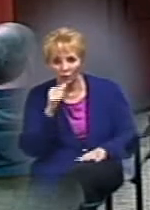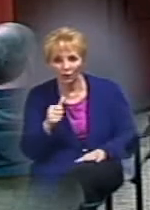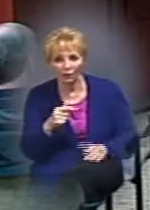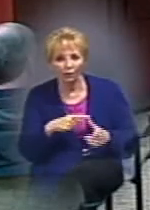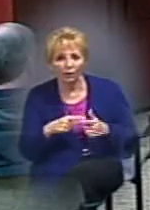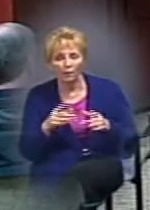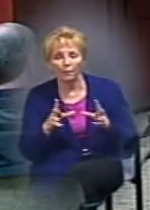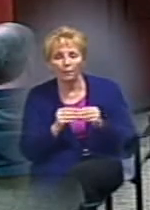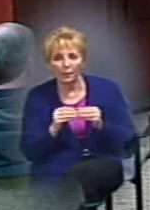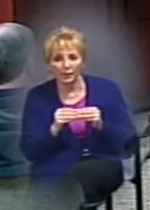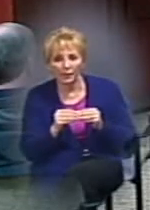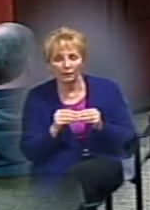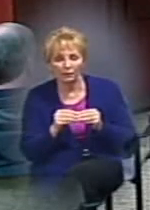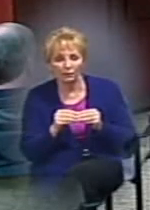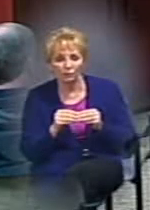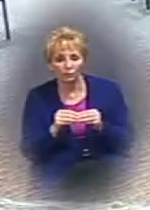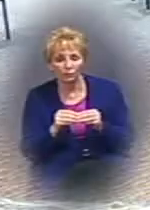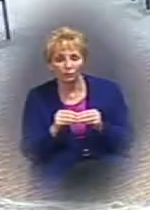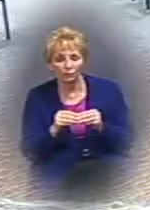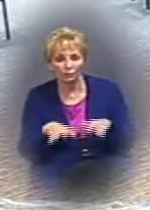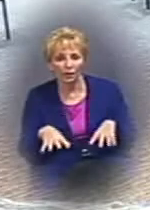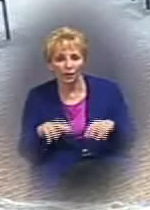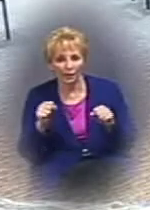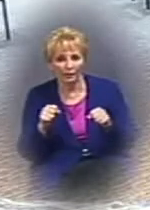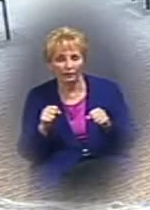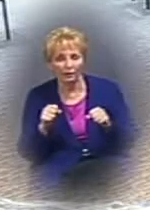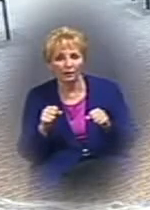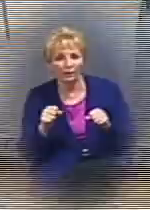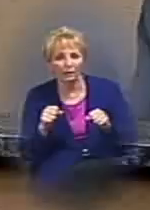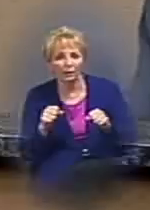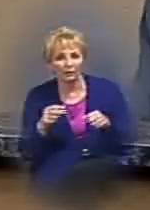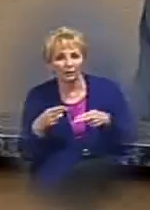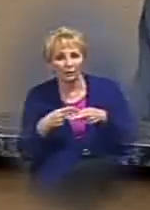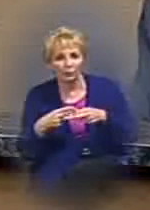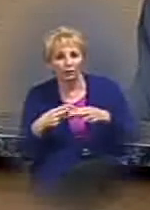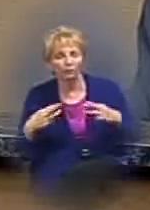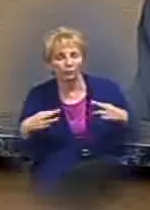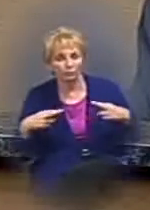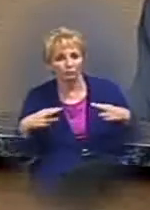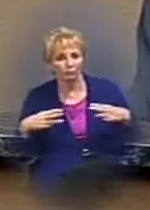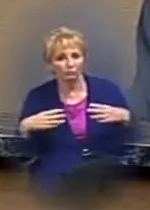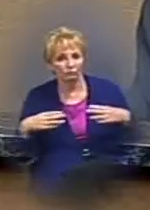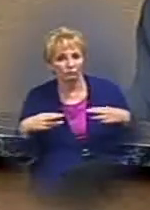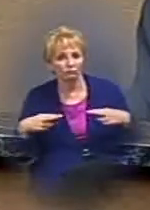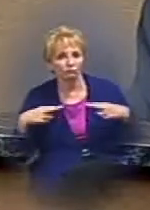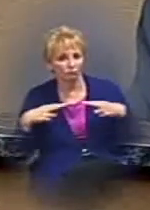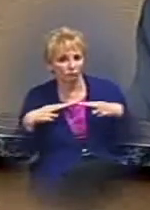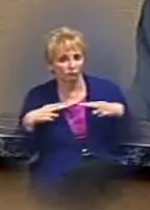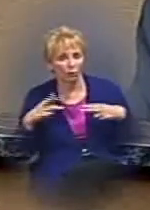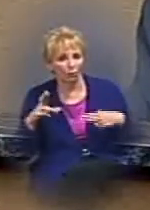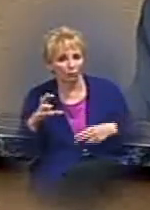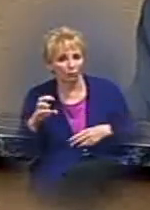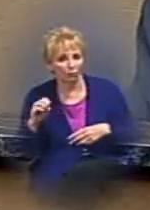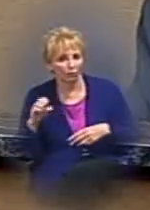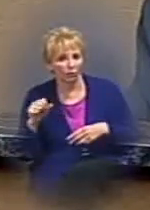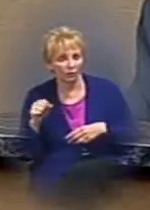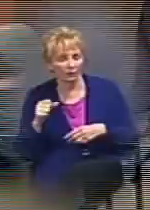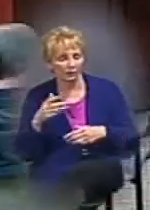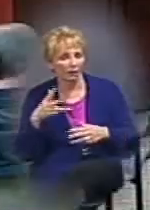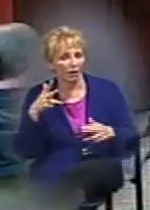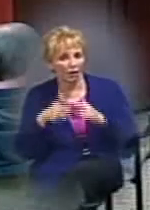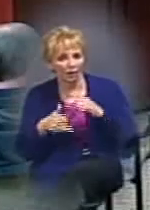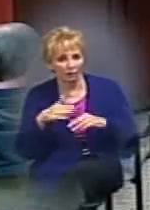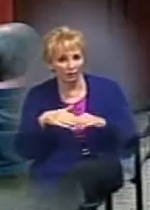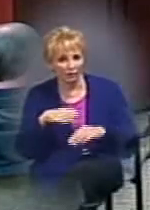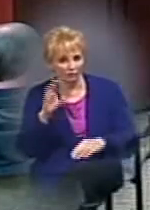the meeting would, you could take a brief recess until before six. Doing business. And you cut it off at, you cut it off exactly at